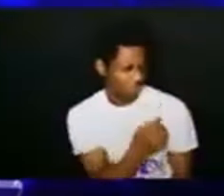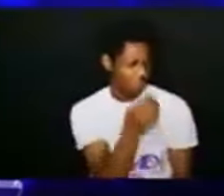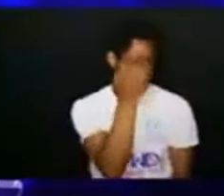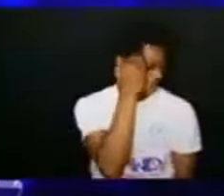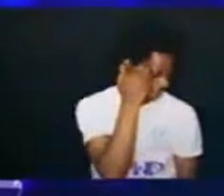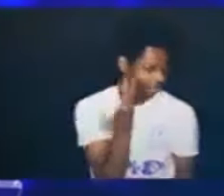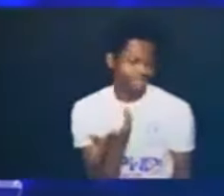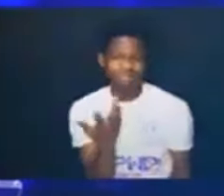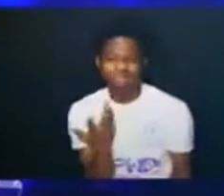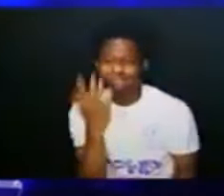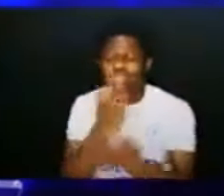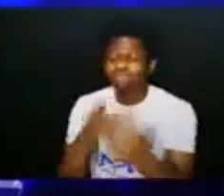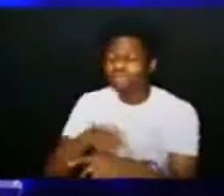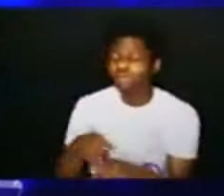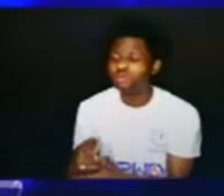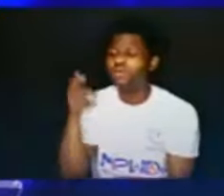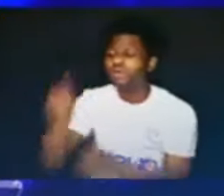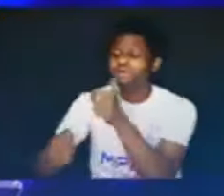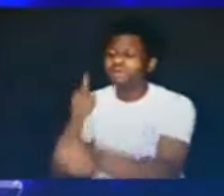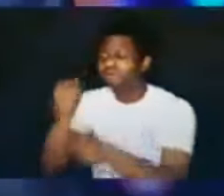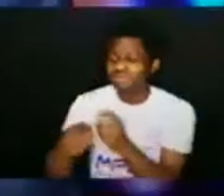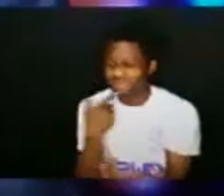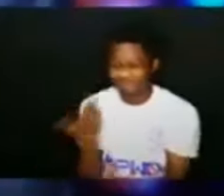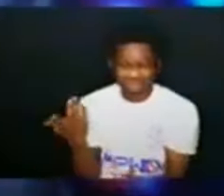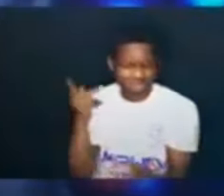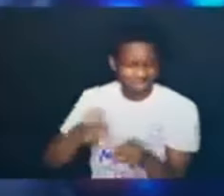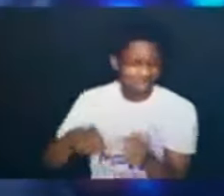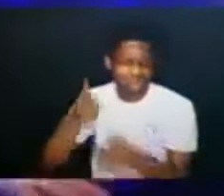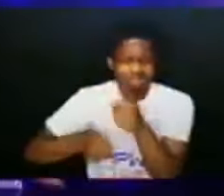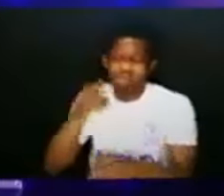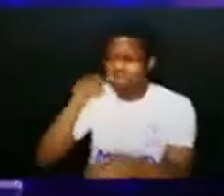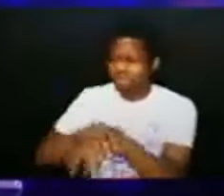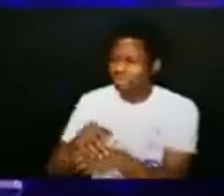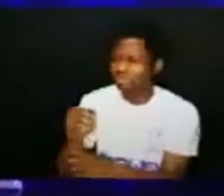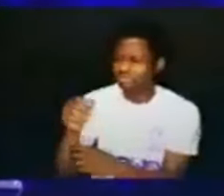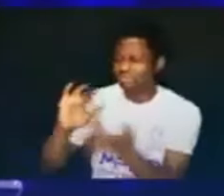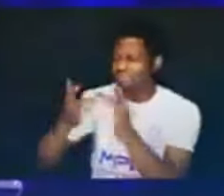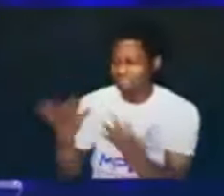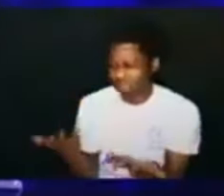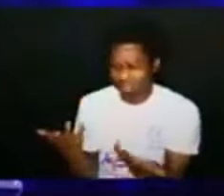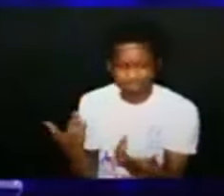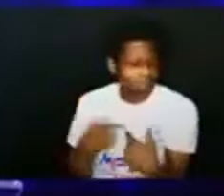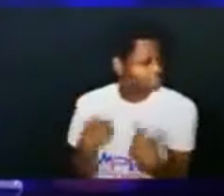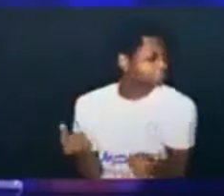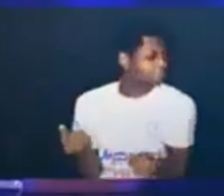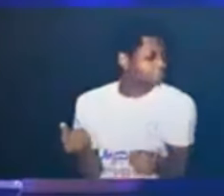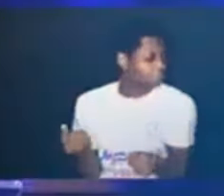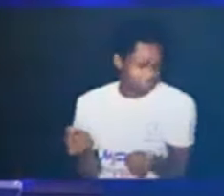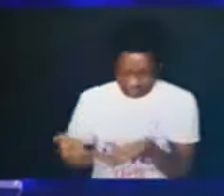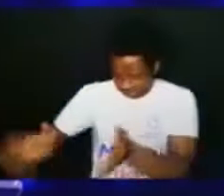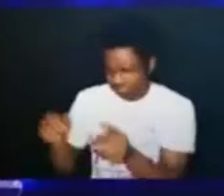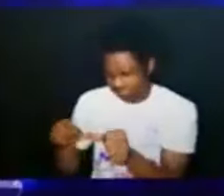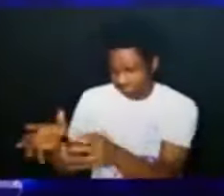these people are insulting you on social media. What should I do? Let them continue. I'm not the only person